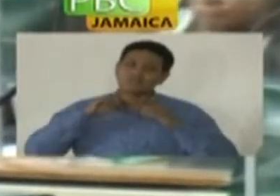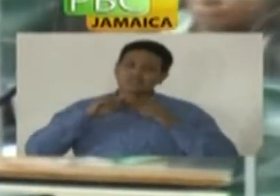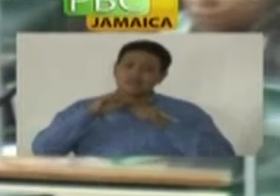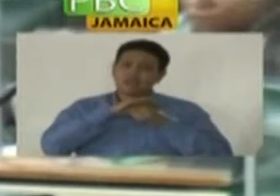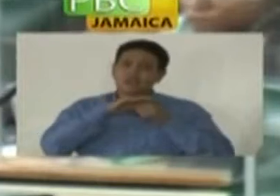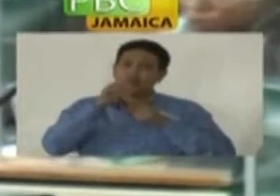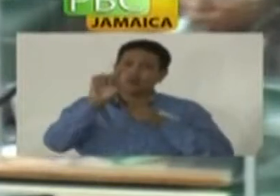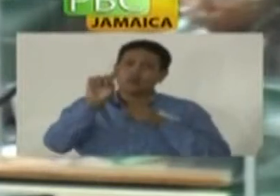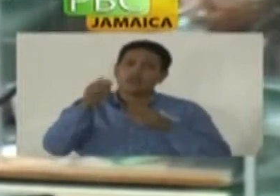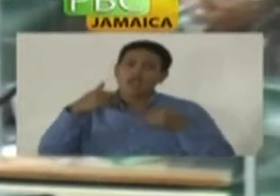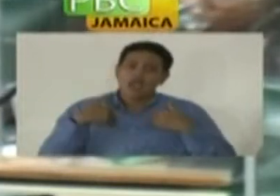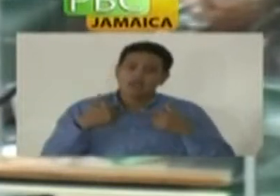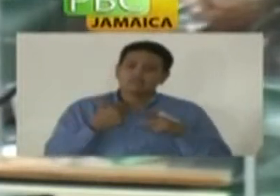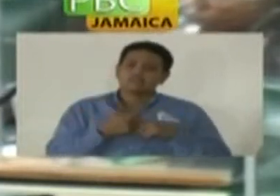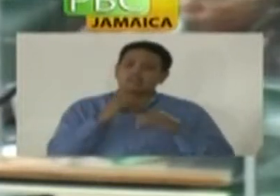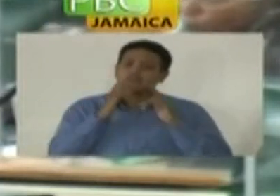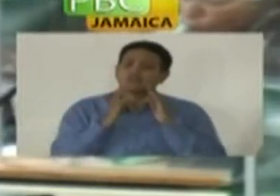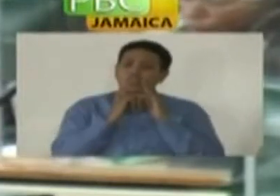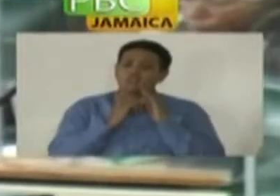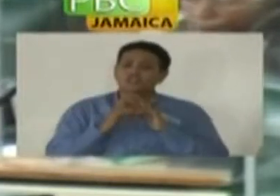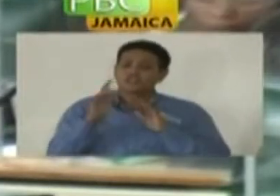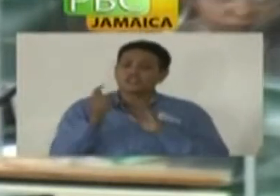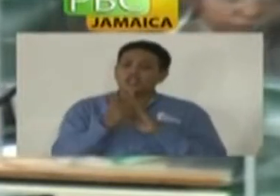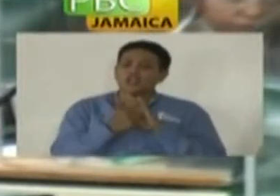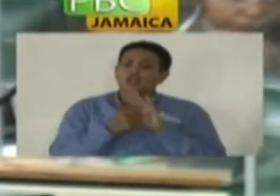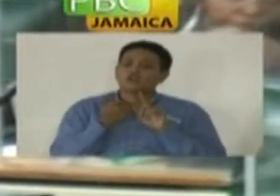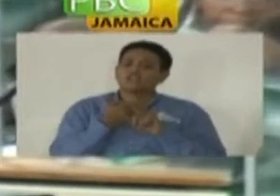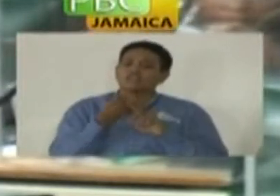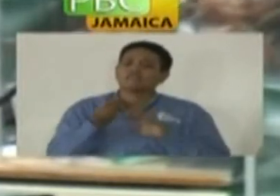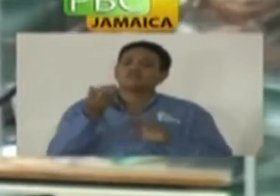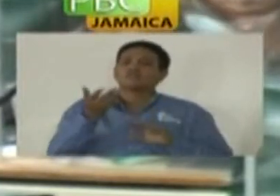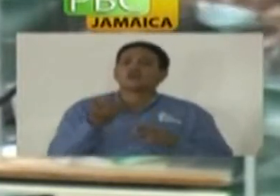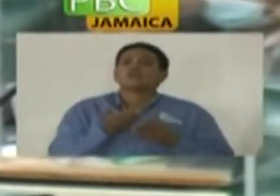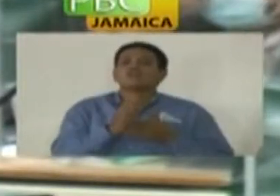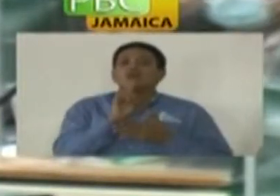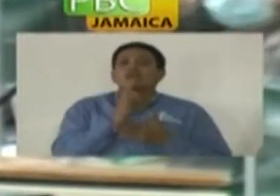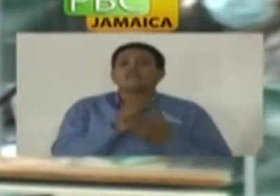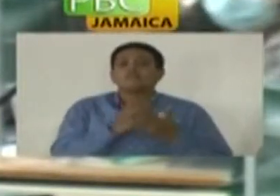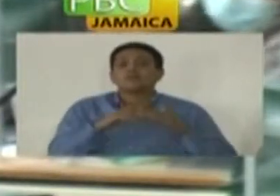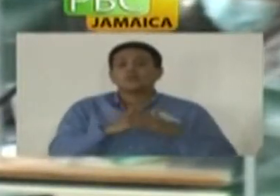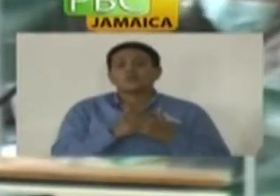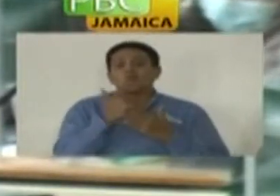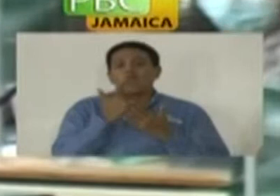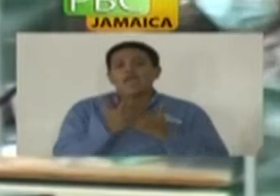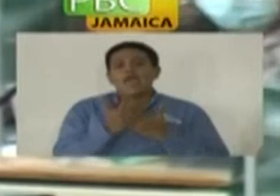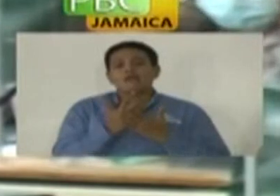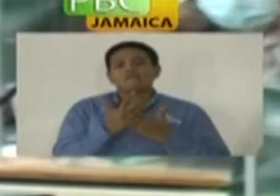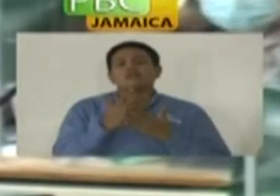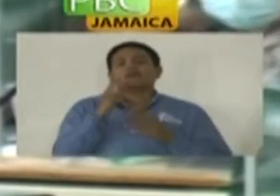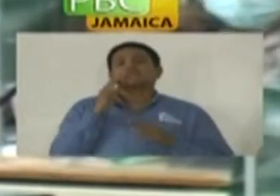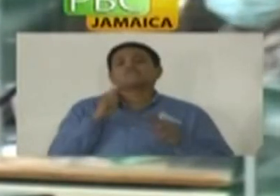have adjusted their law to grant the right of appeal, that new evidence,